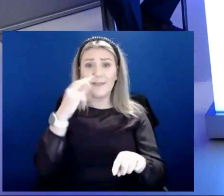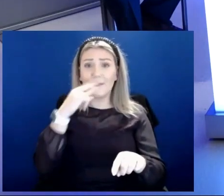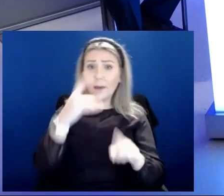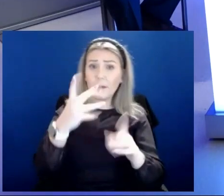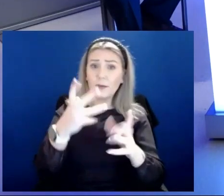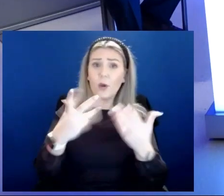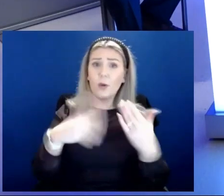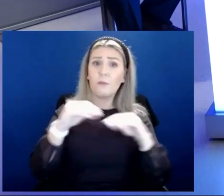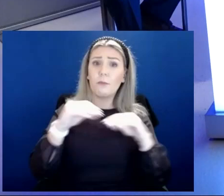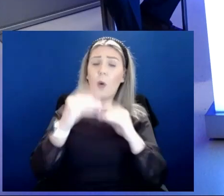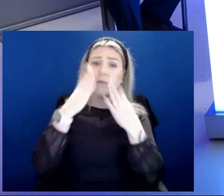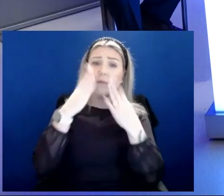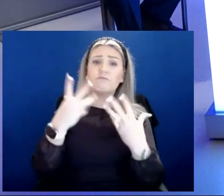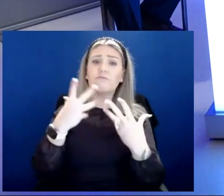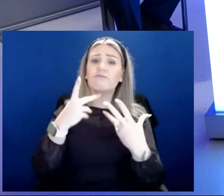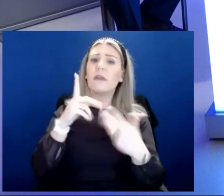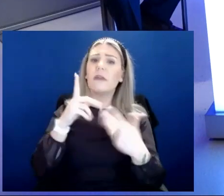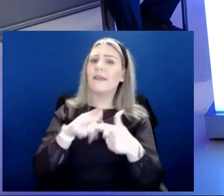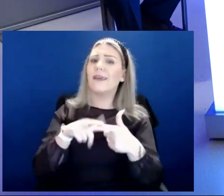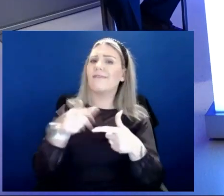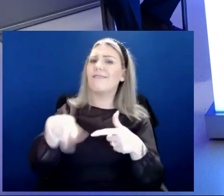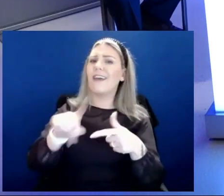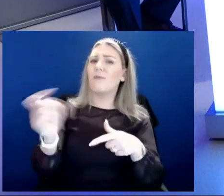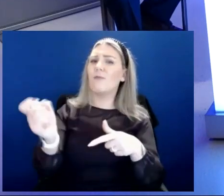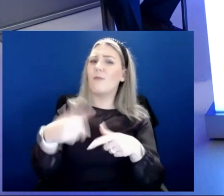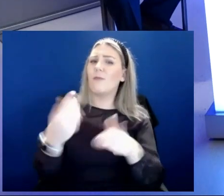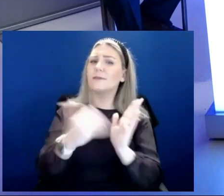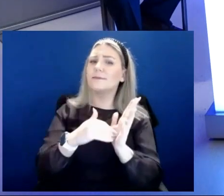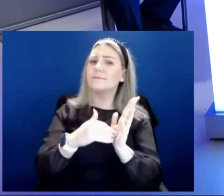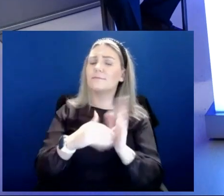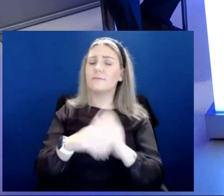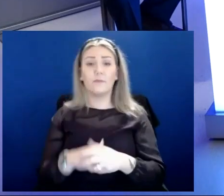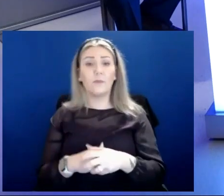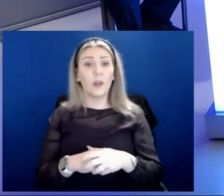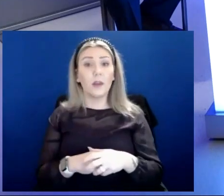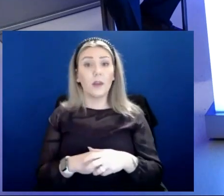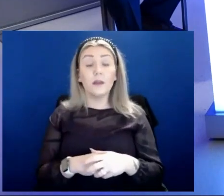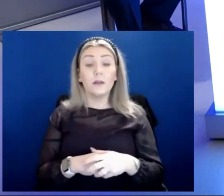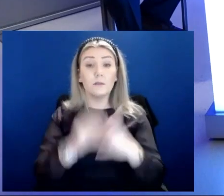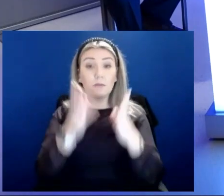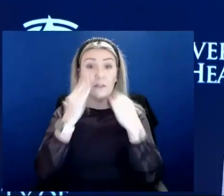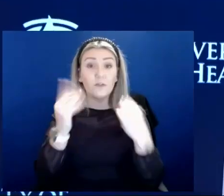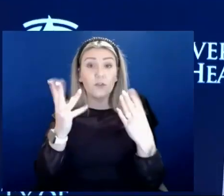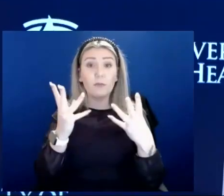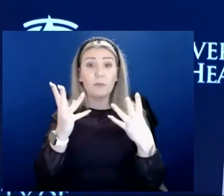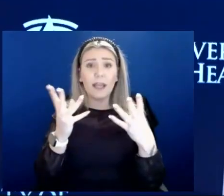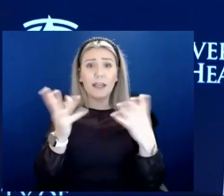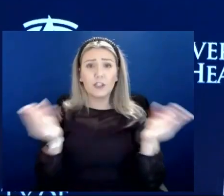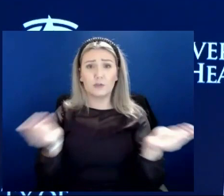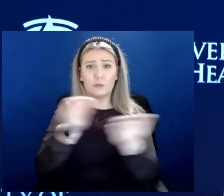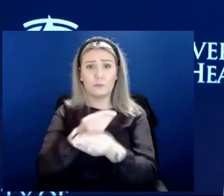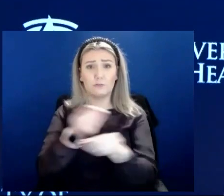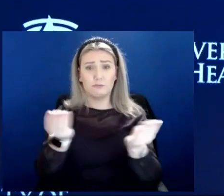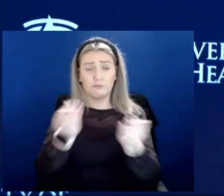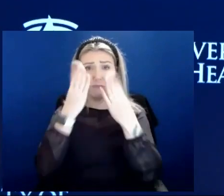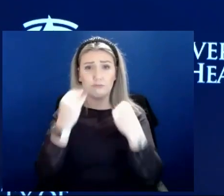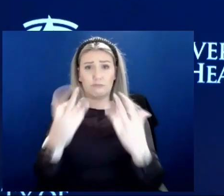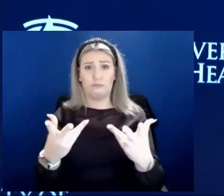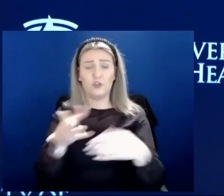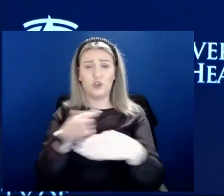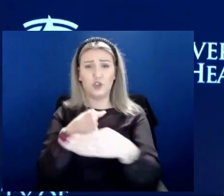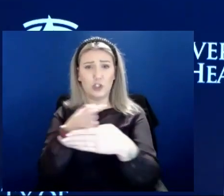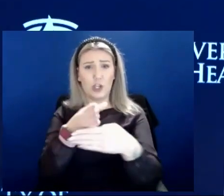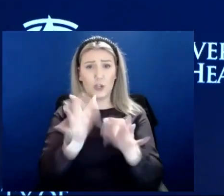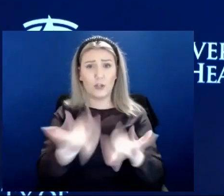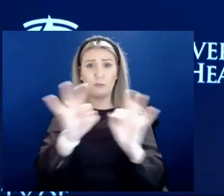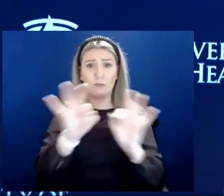will ask another question. So there's information sharing that's really important, but the other thing that kids are wanting when they're asking